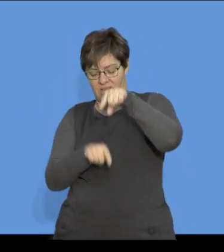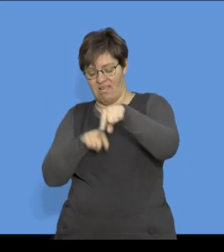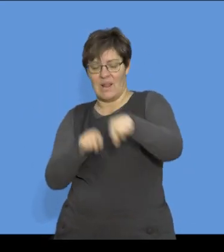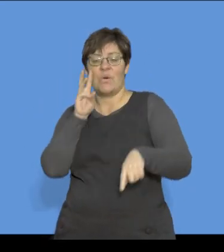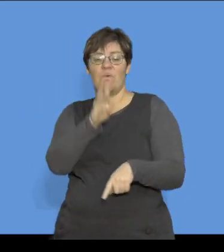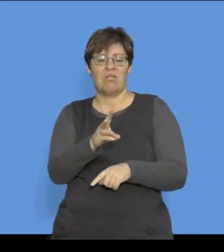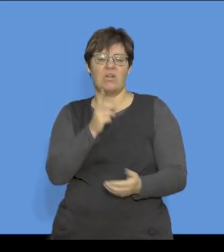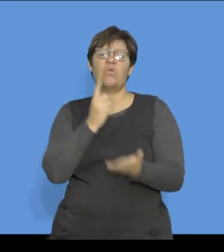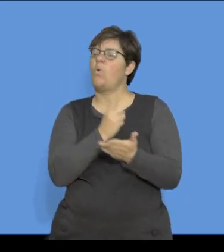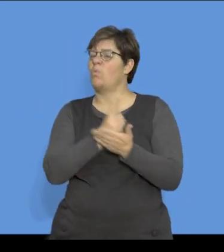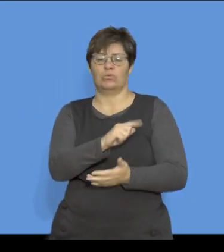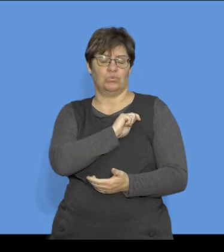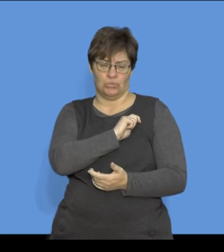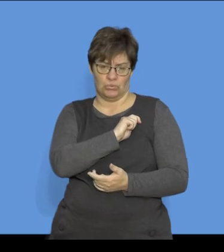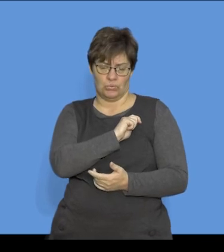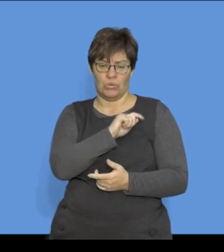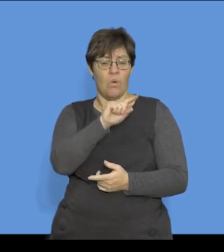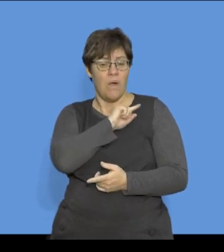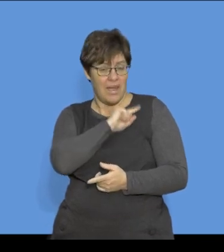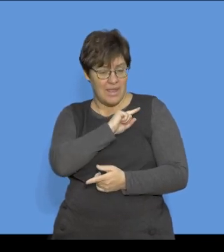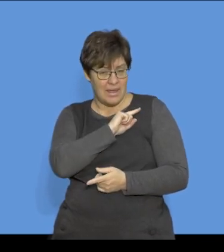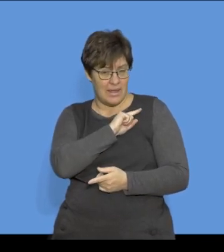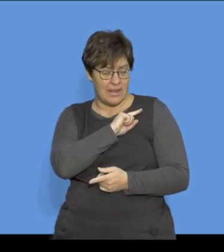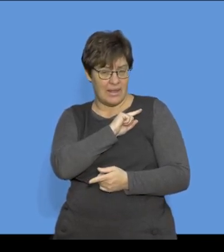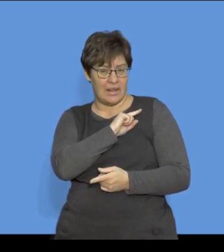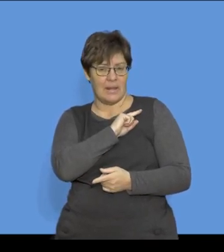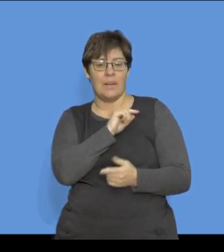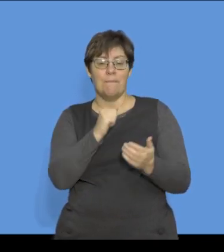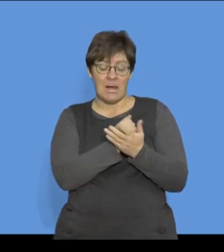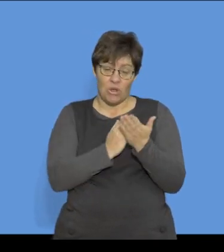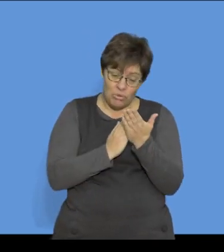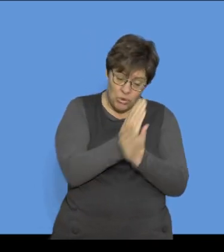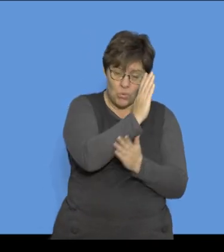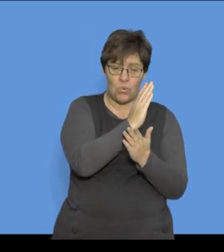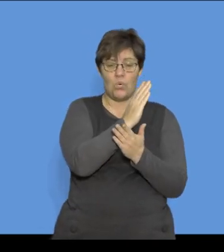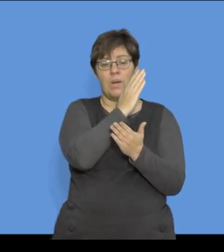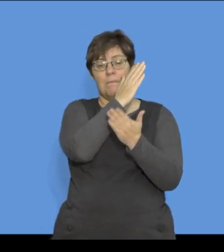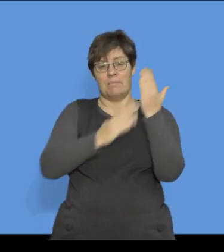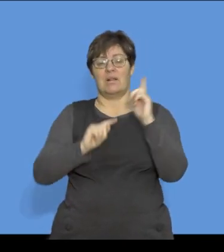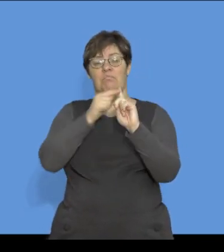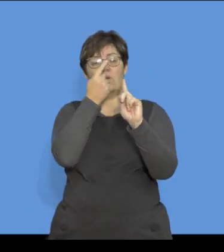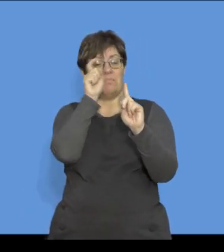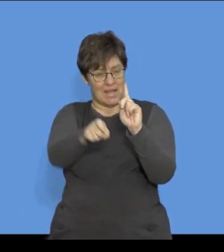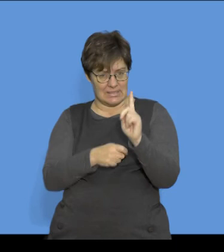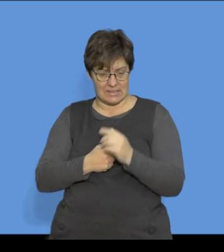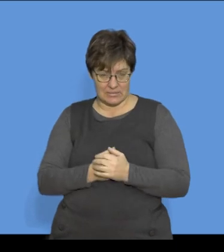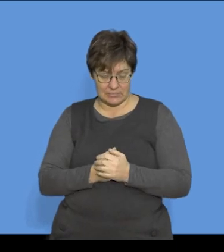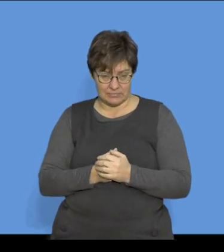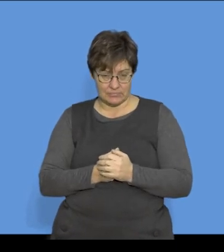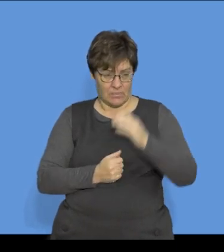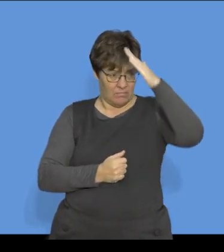the condition is that it must be passing through the midpoint of the two line segments,